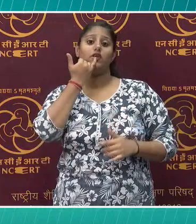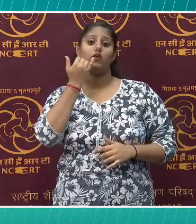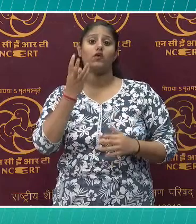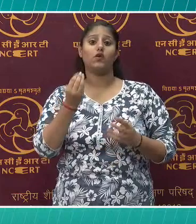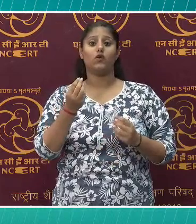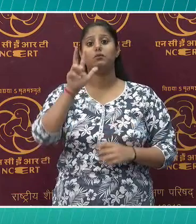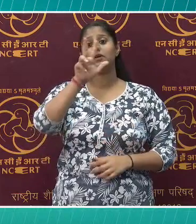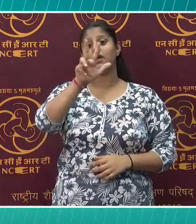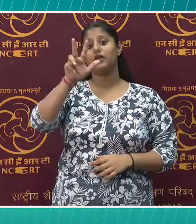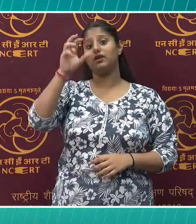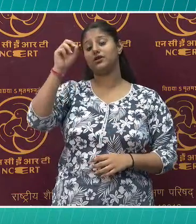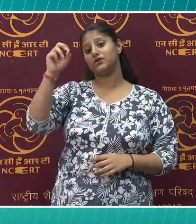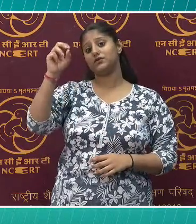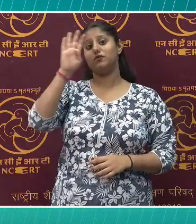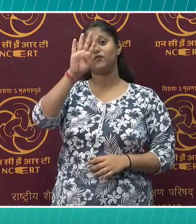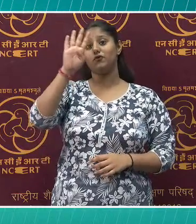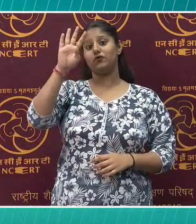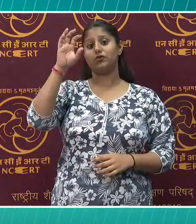on